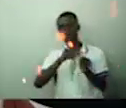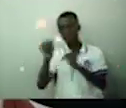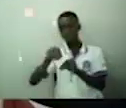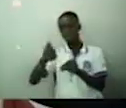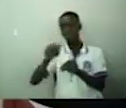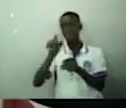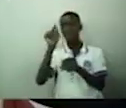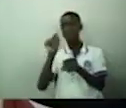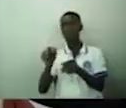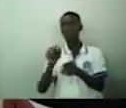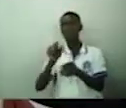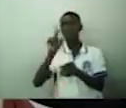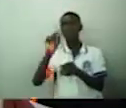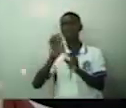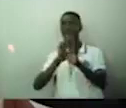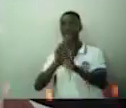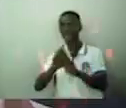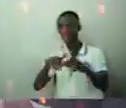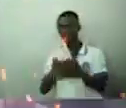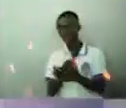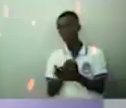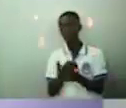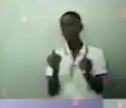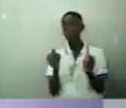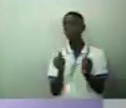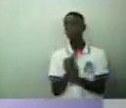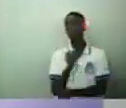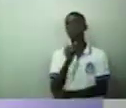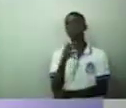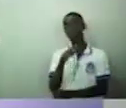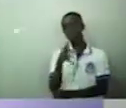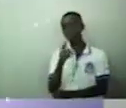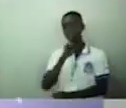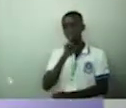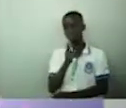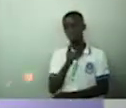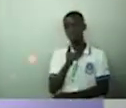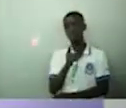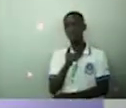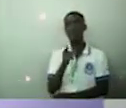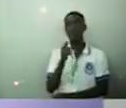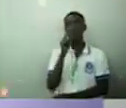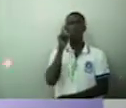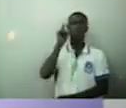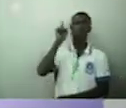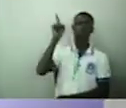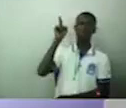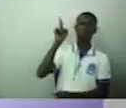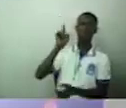He answers it Himself with certainty. He said, "Truly, you are our